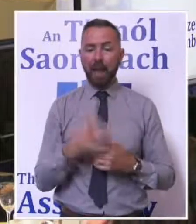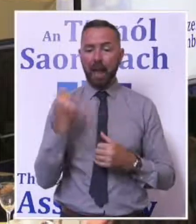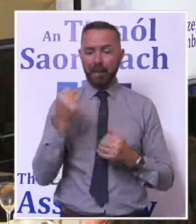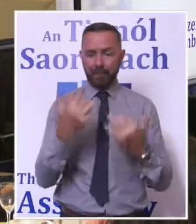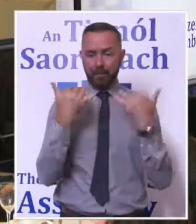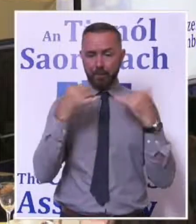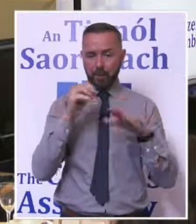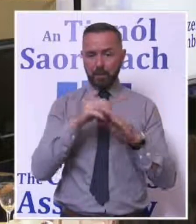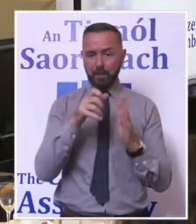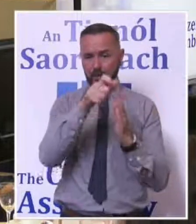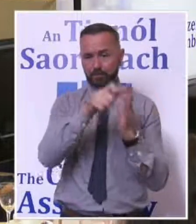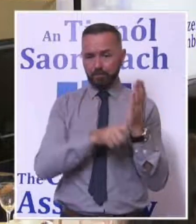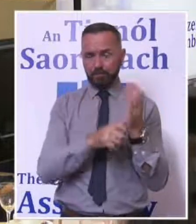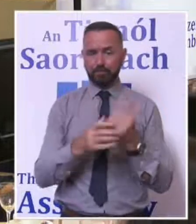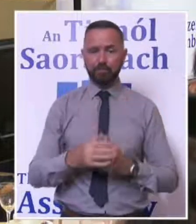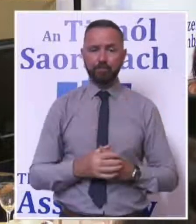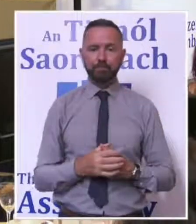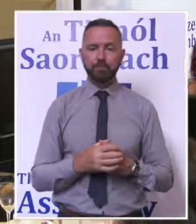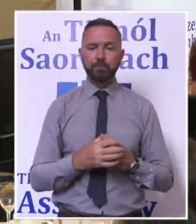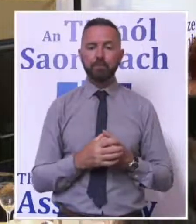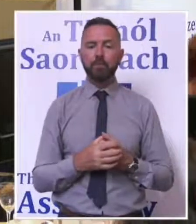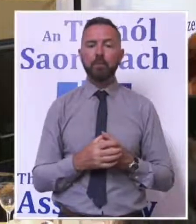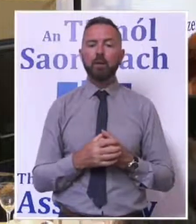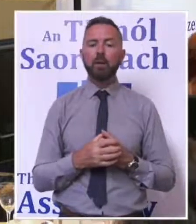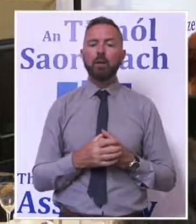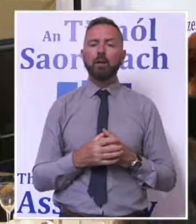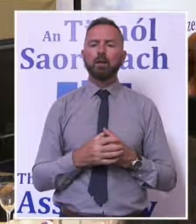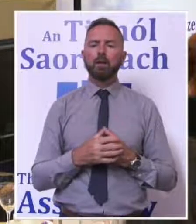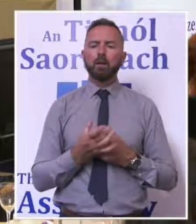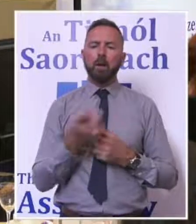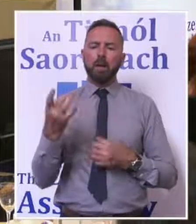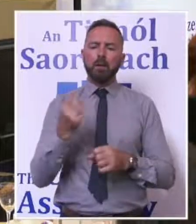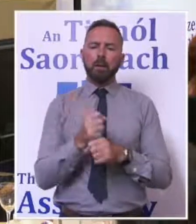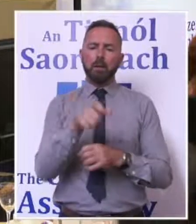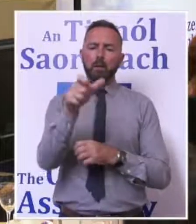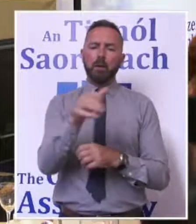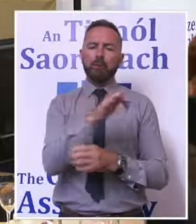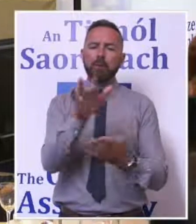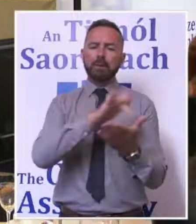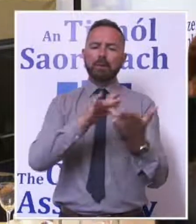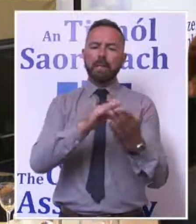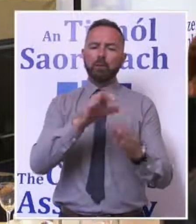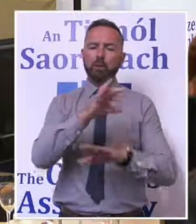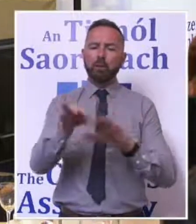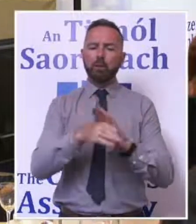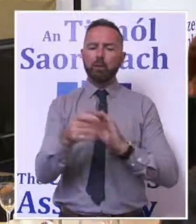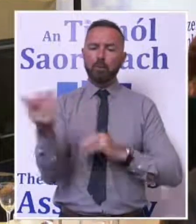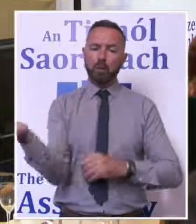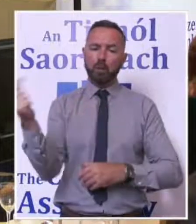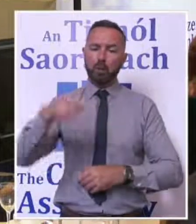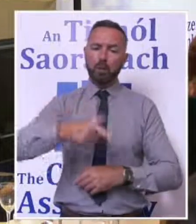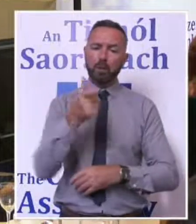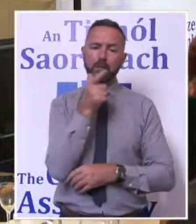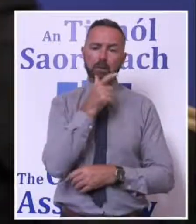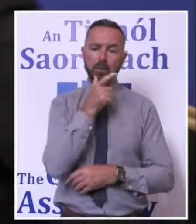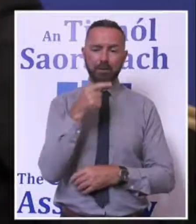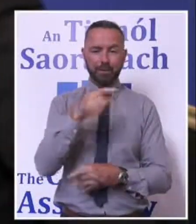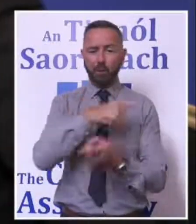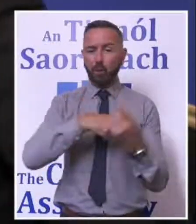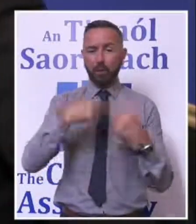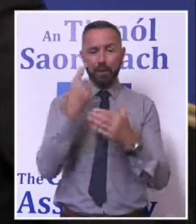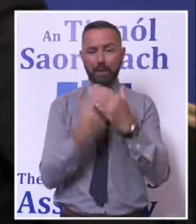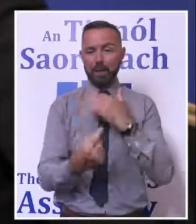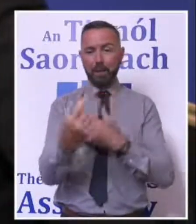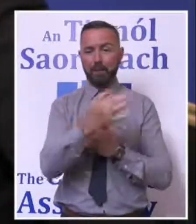about central government getting somebody to speak to us, just remind ourselves we are independent of central government. You're a tin